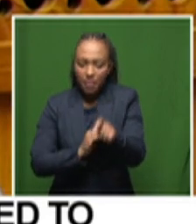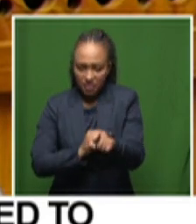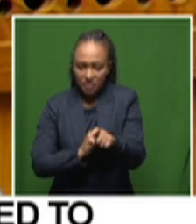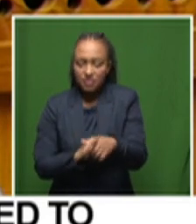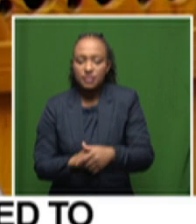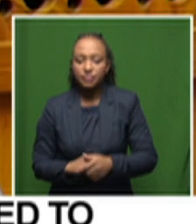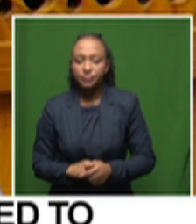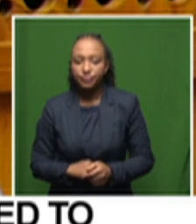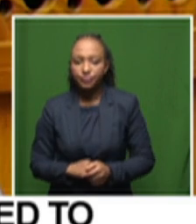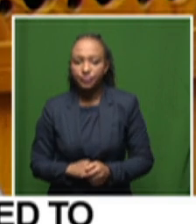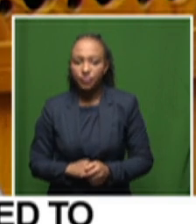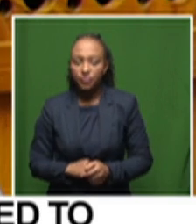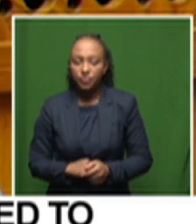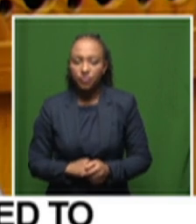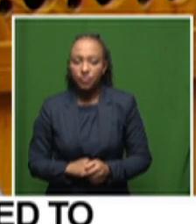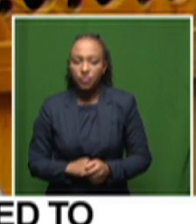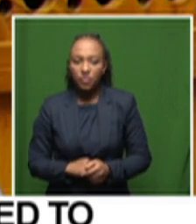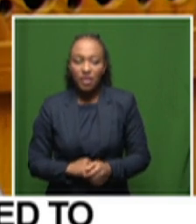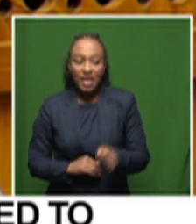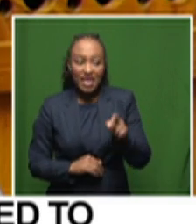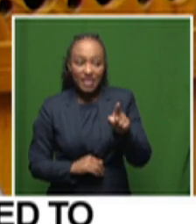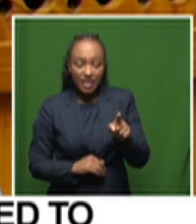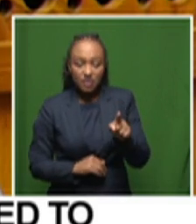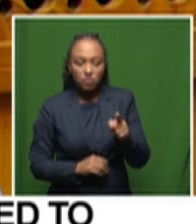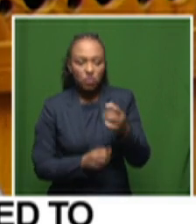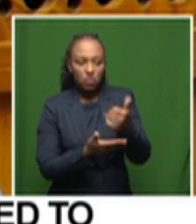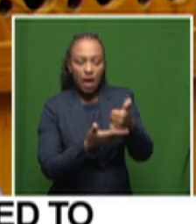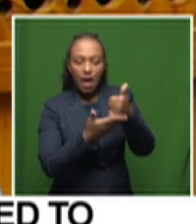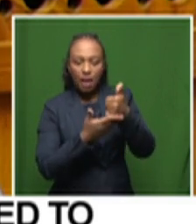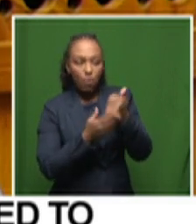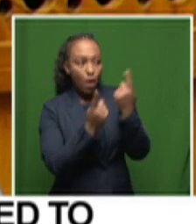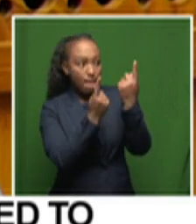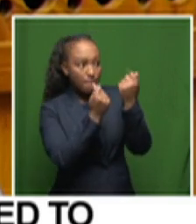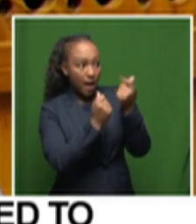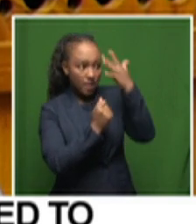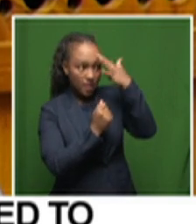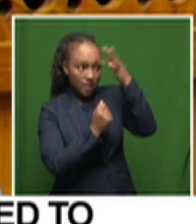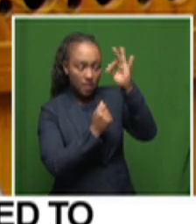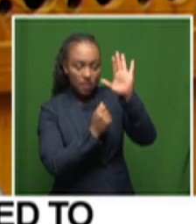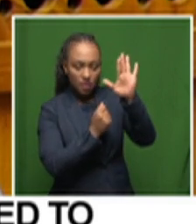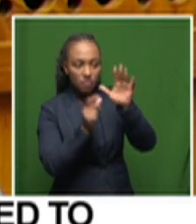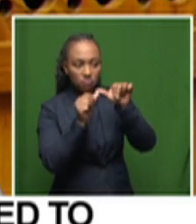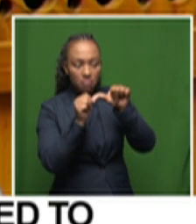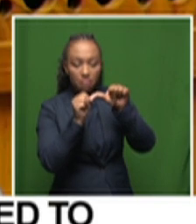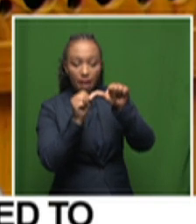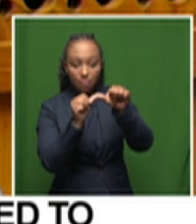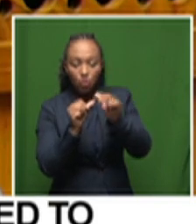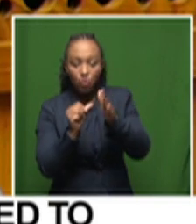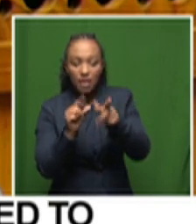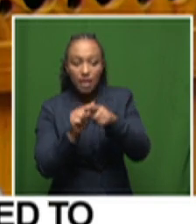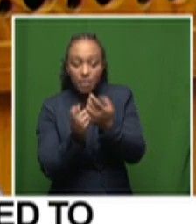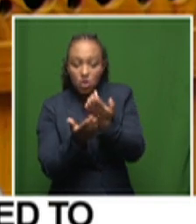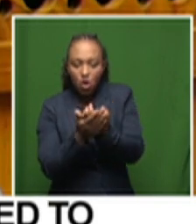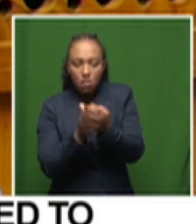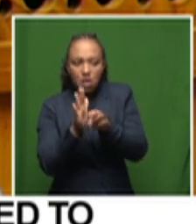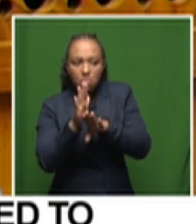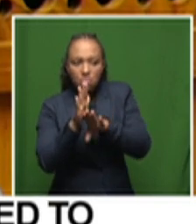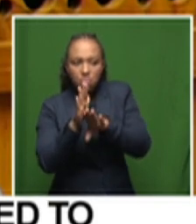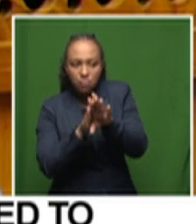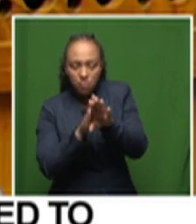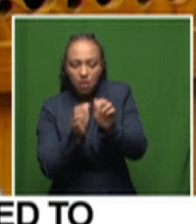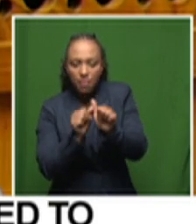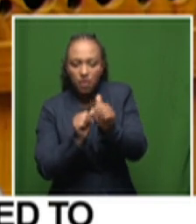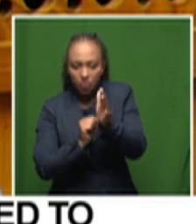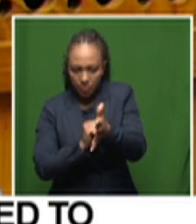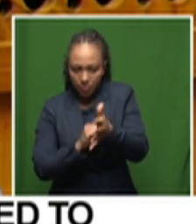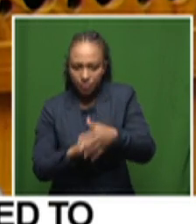This will secure fiscal sustainability and build this economy better than before. The point we are